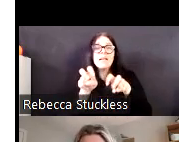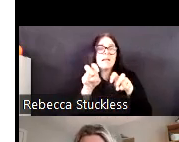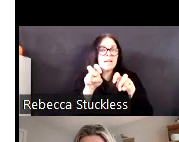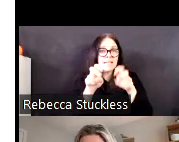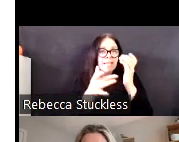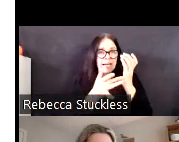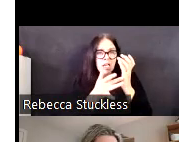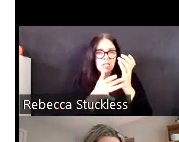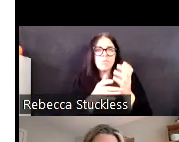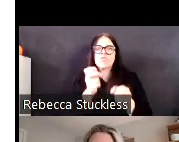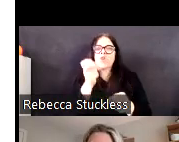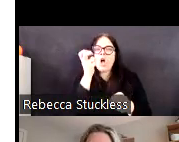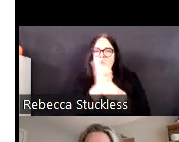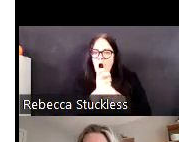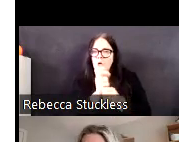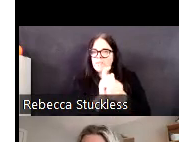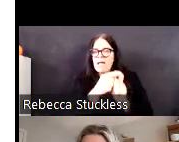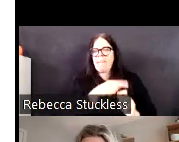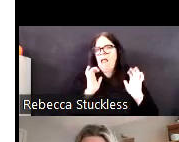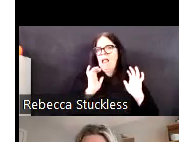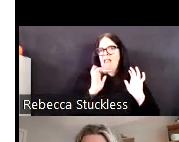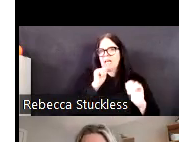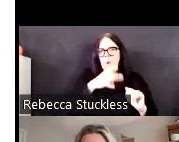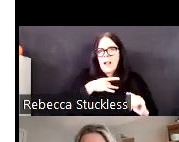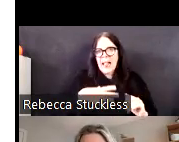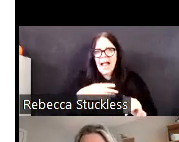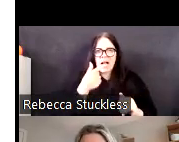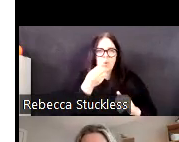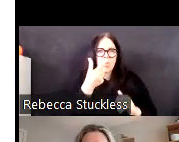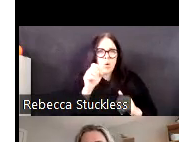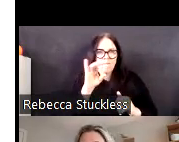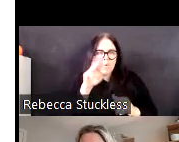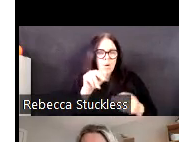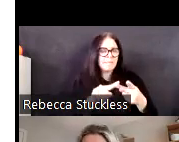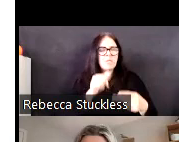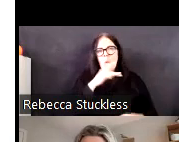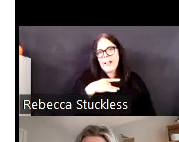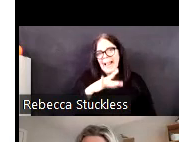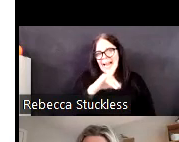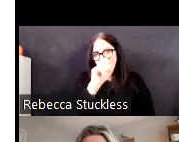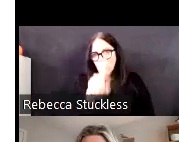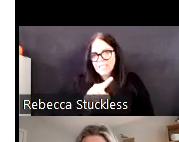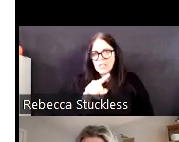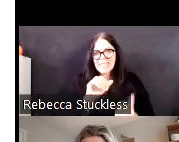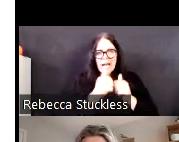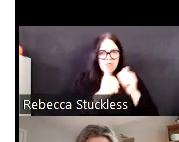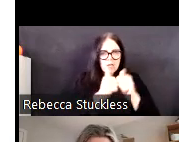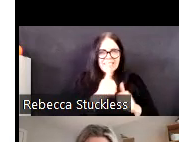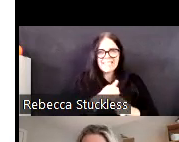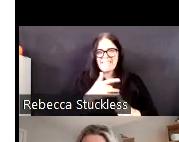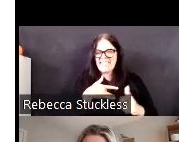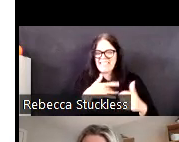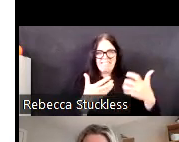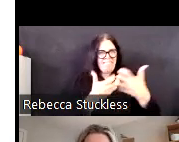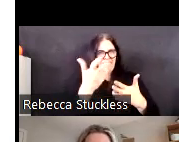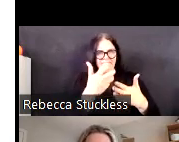to adapt. They didn't like Google Forms. They didn't like how the questions were structured. They didn't really read and work well with the